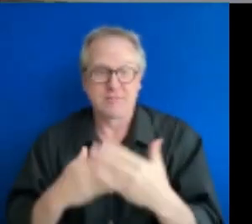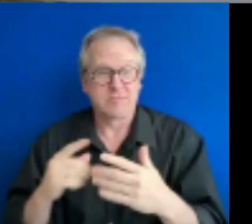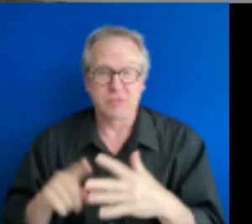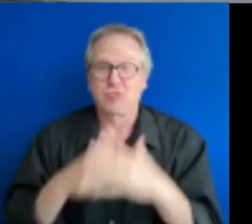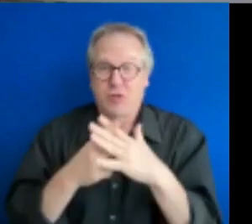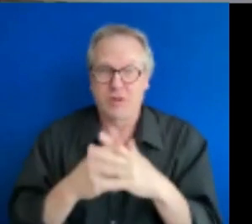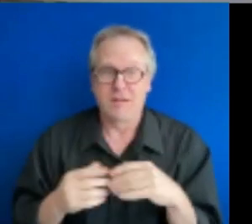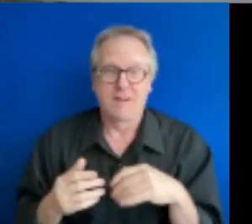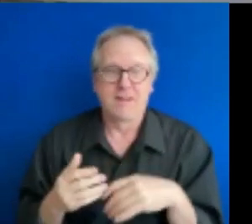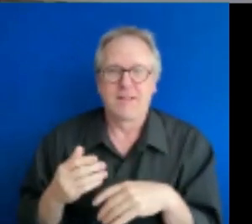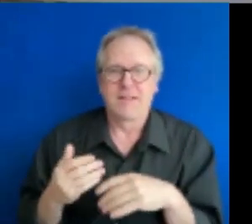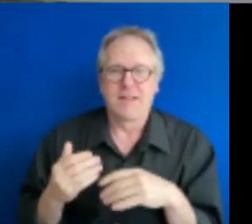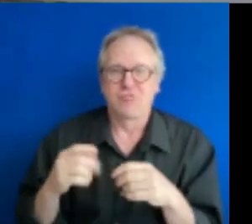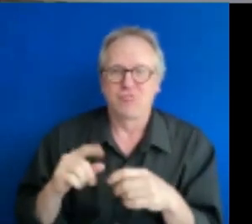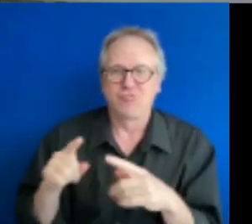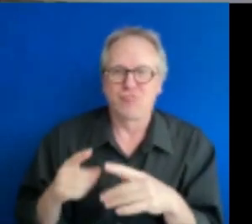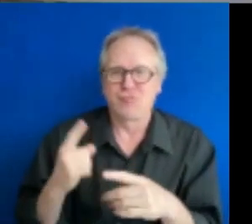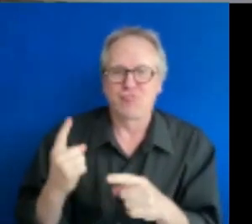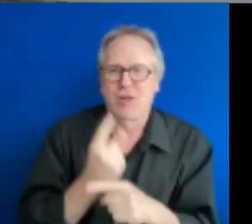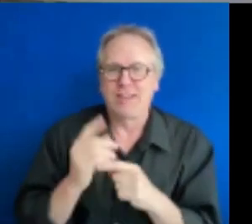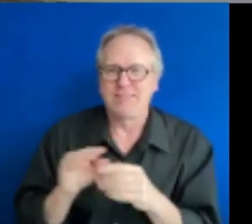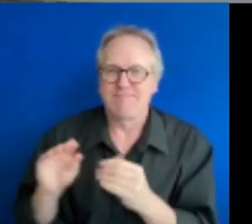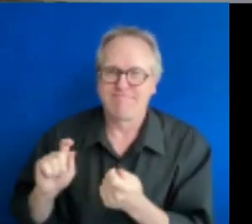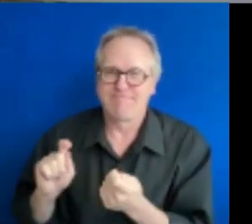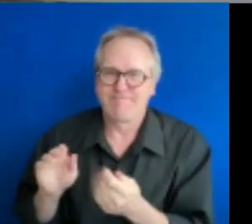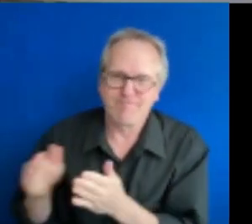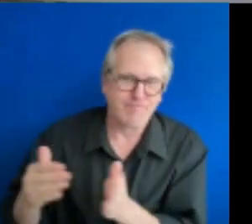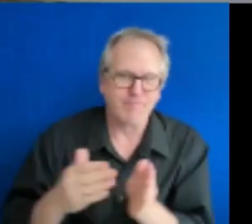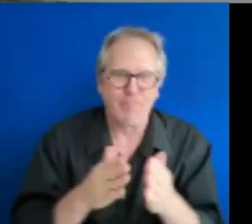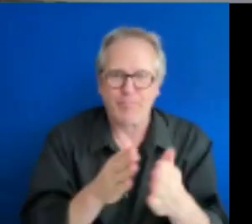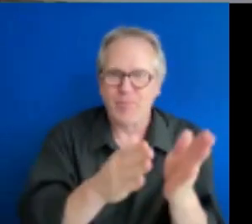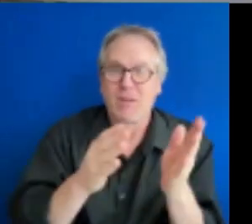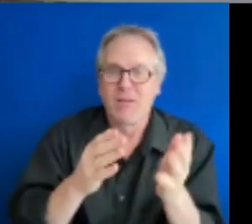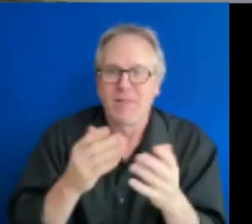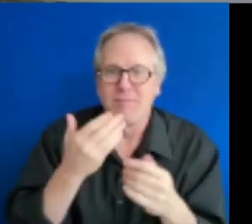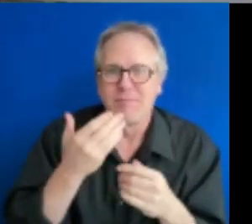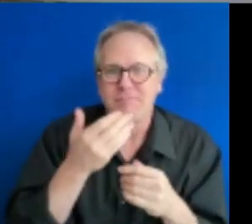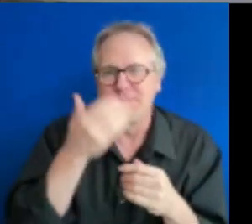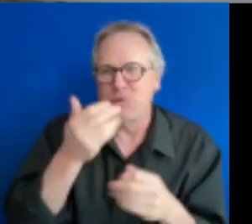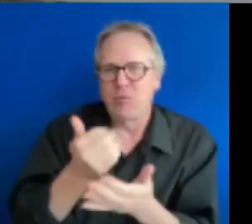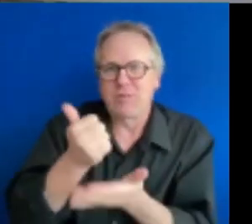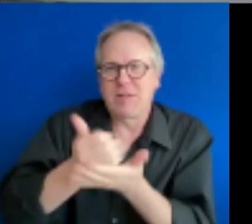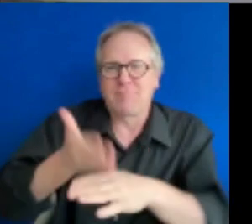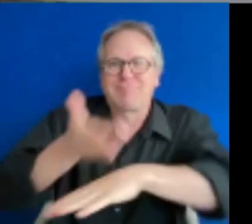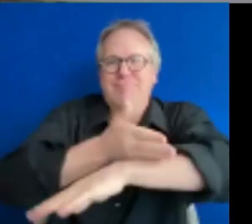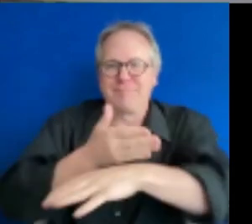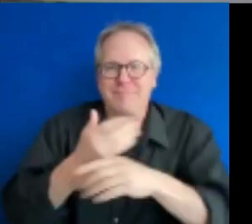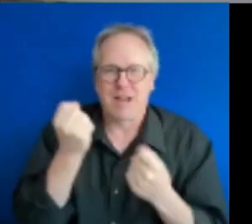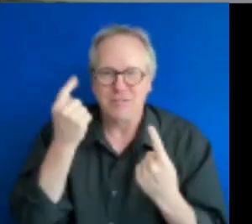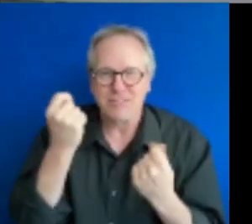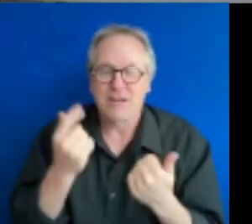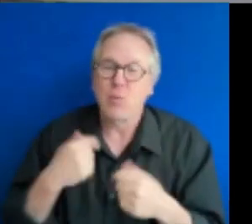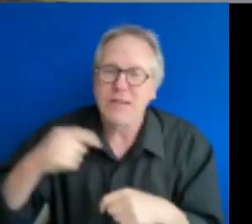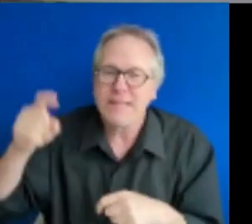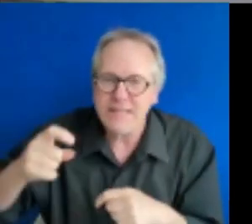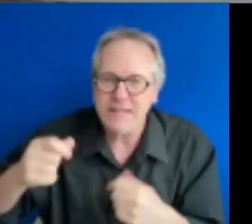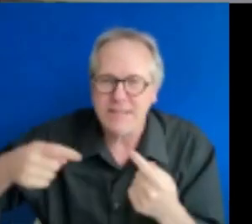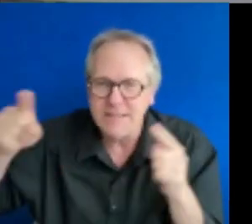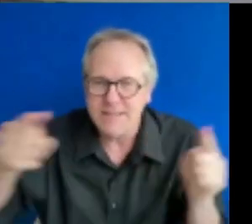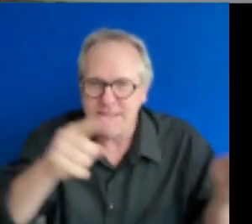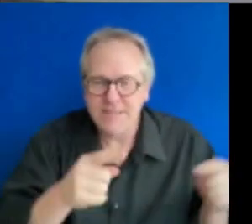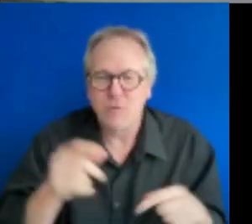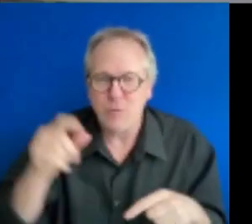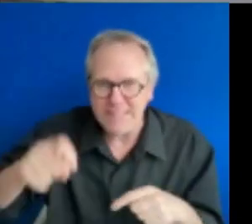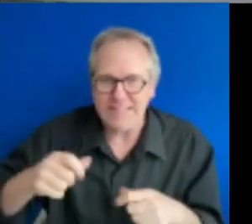wonderful move into a really cohesive understanding that we need each other and that